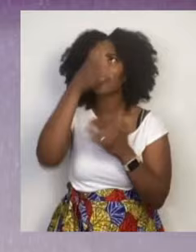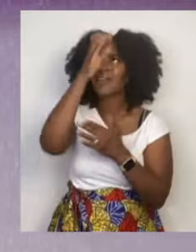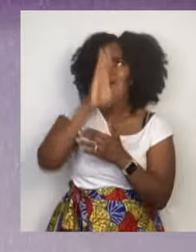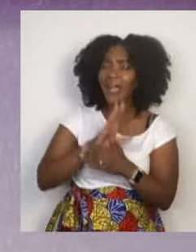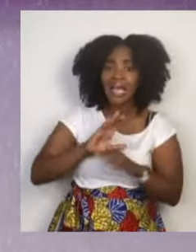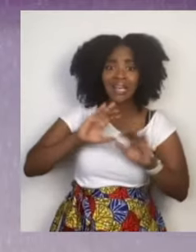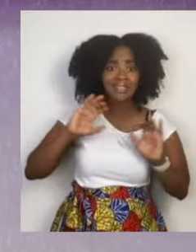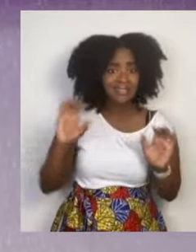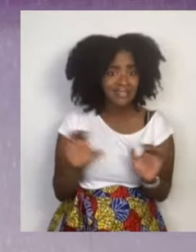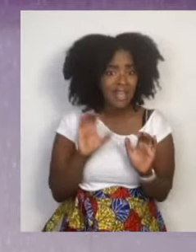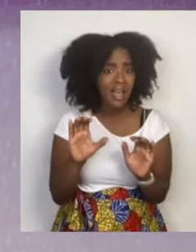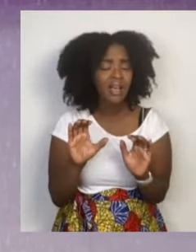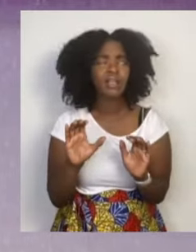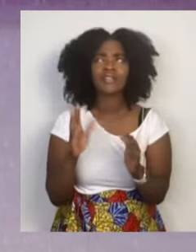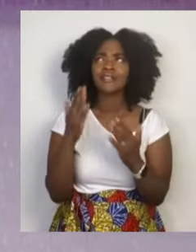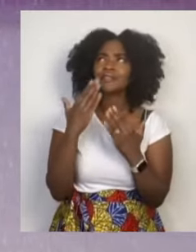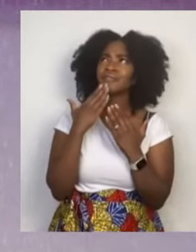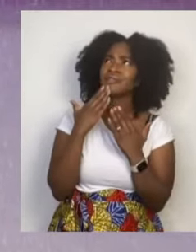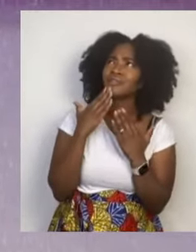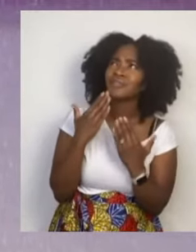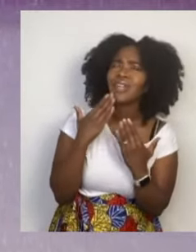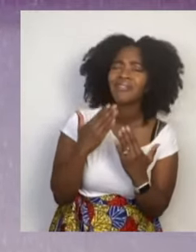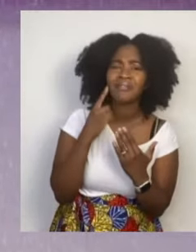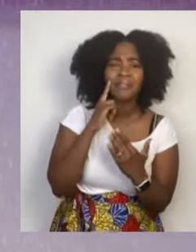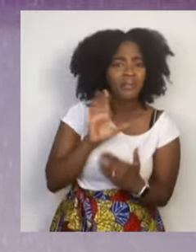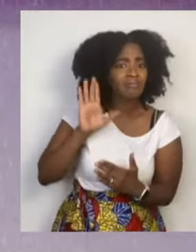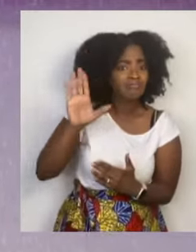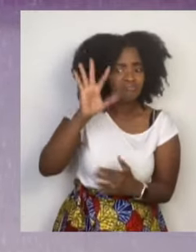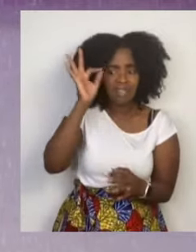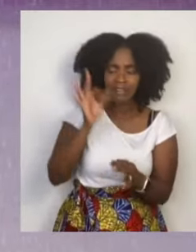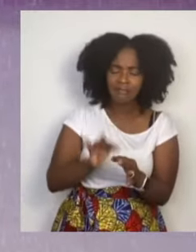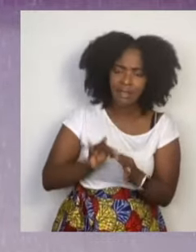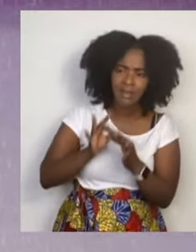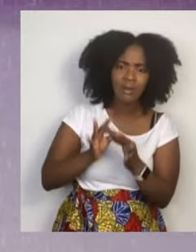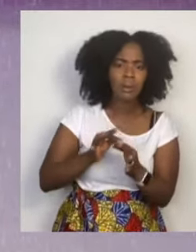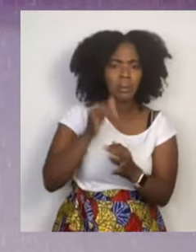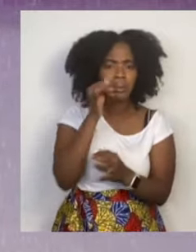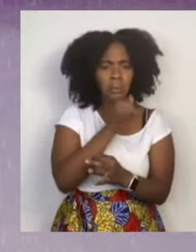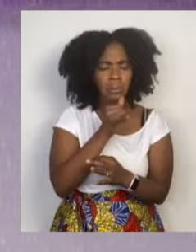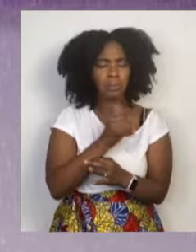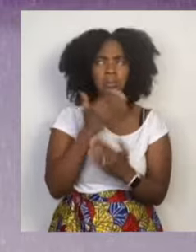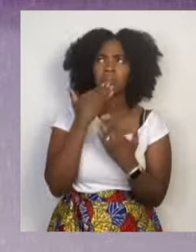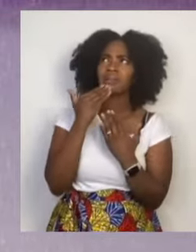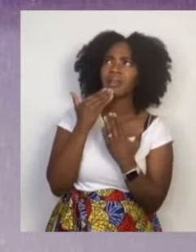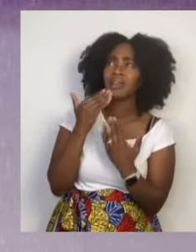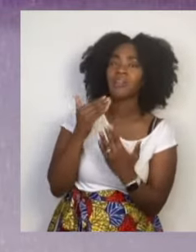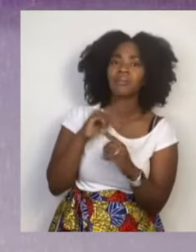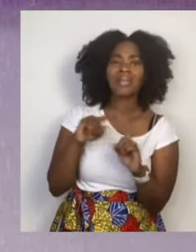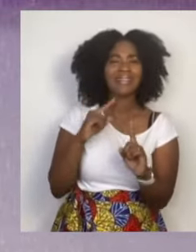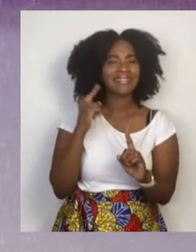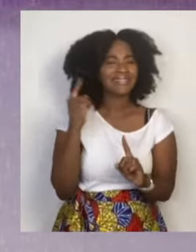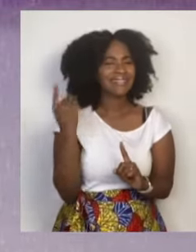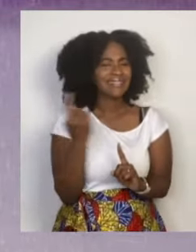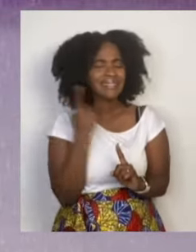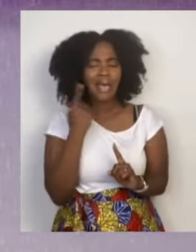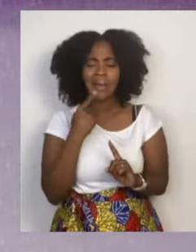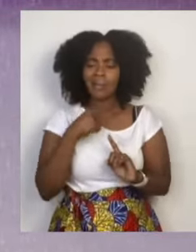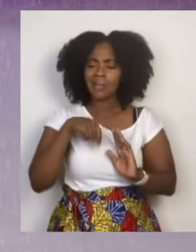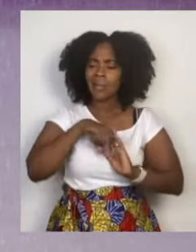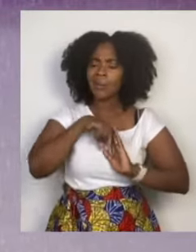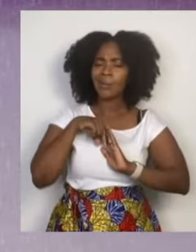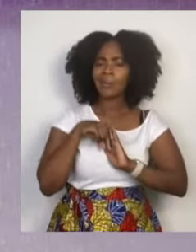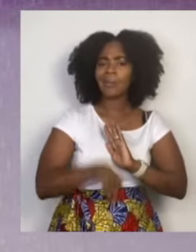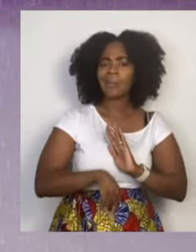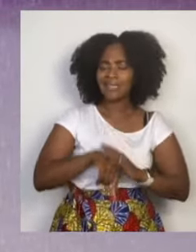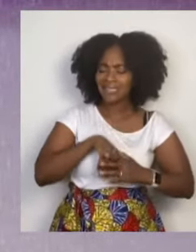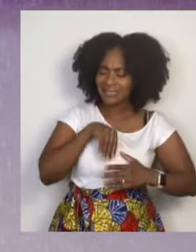how faithful God has been. But there's something that is deep down on the inside telling me